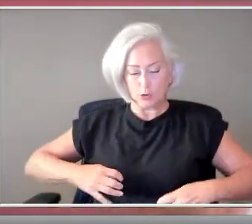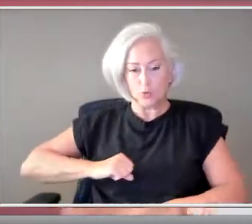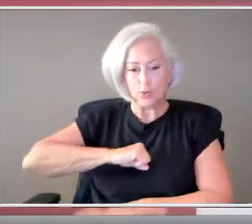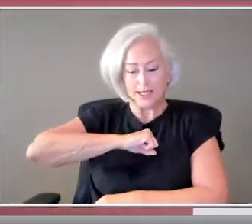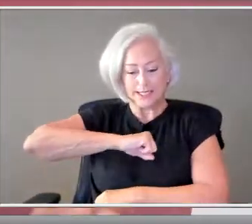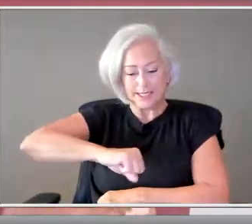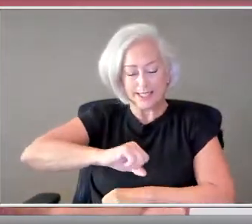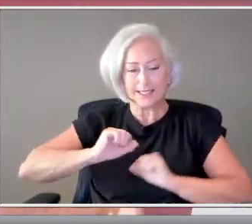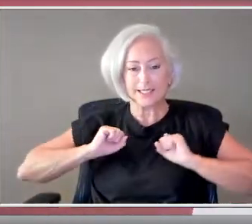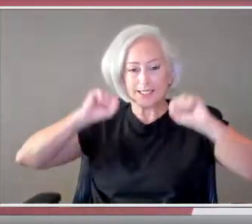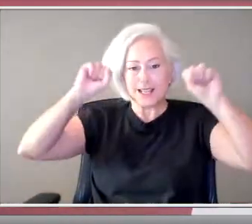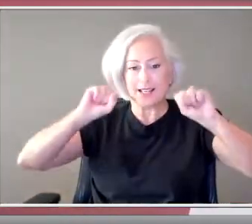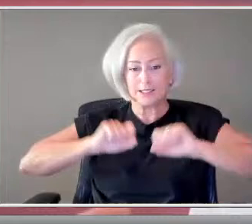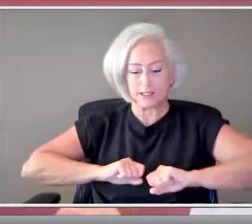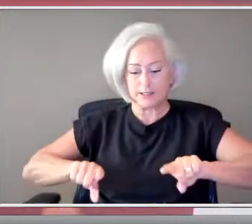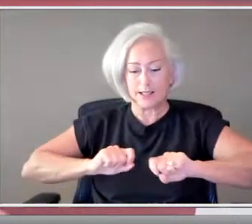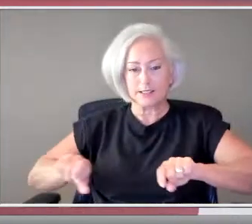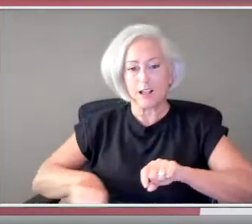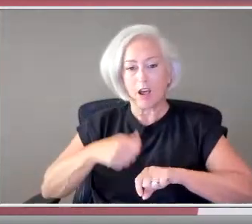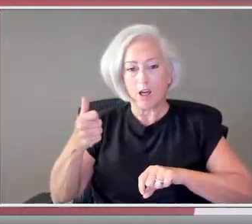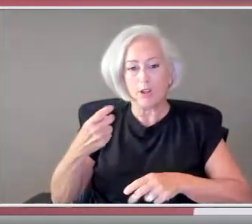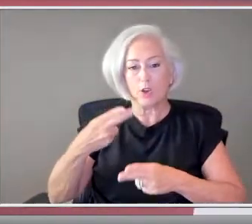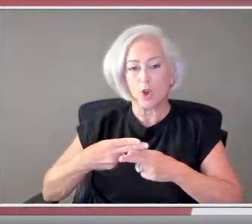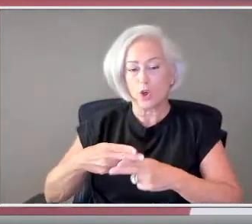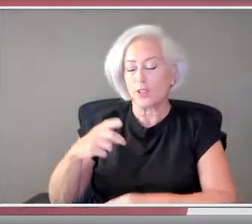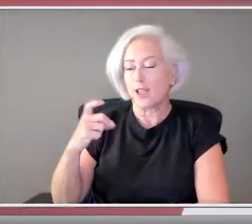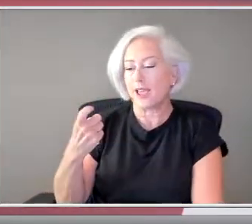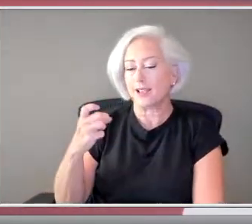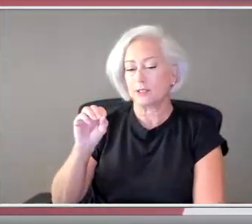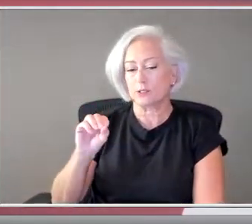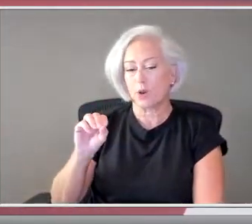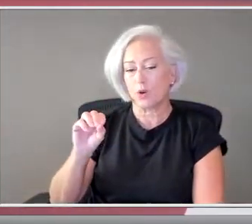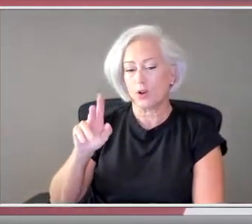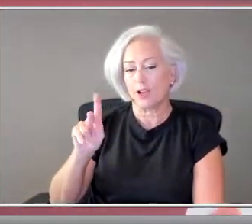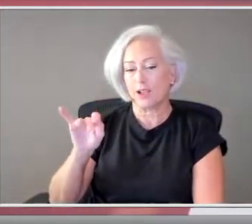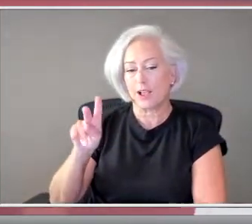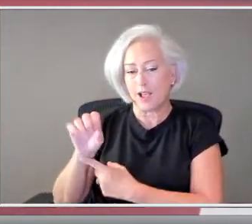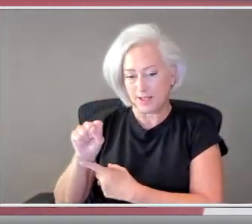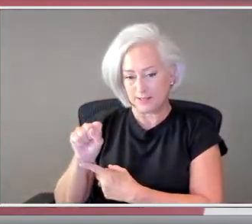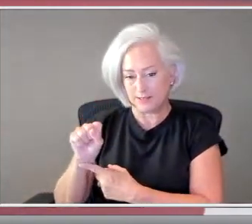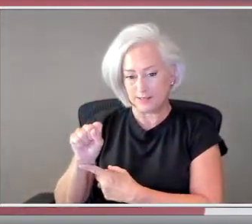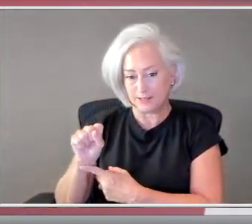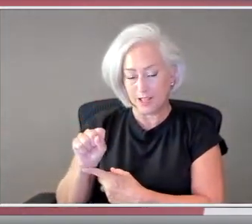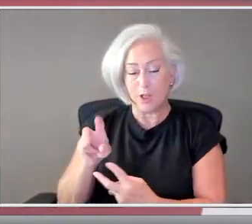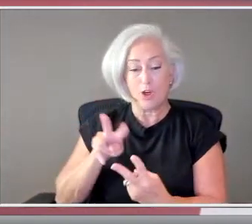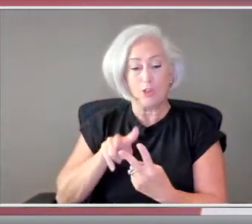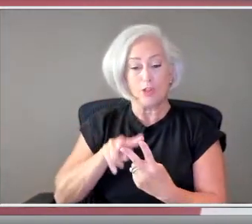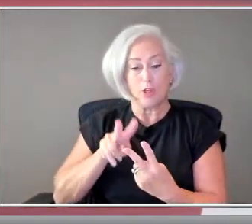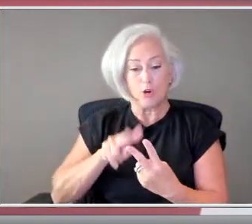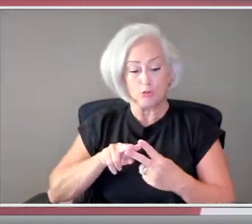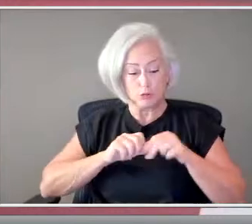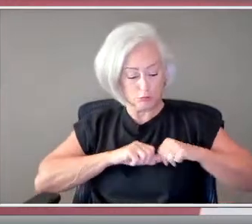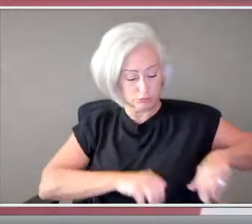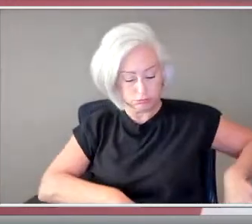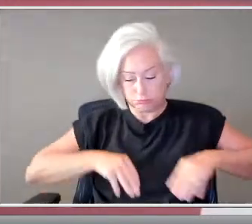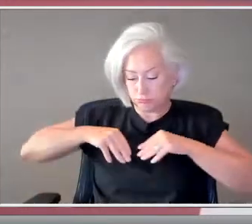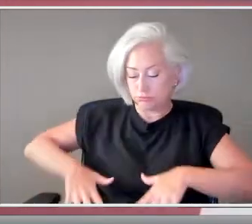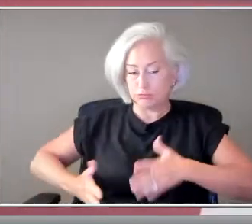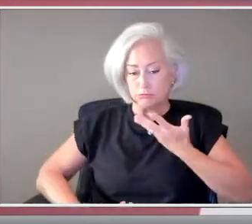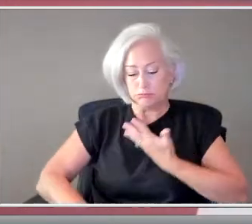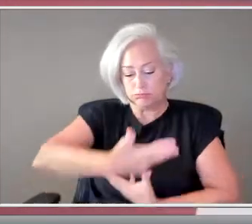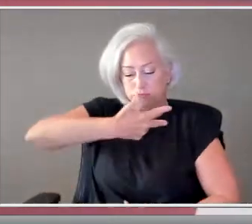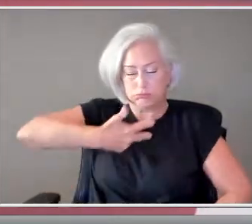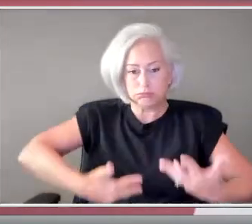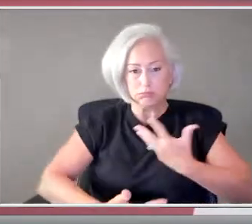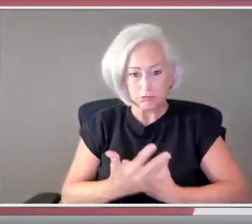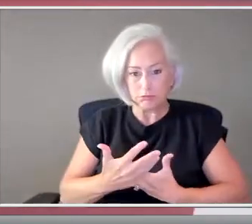out other, they're called exerkines, cytokines from exercise. And these things go various parts of the body, including across the blood-brain